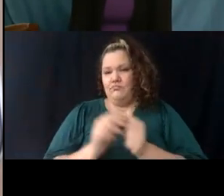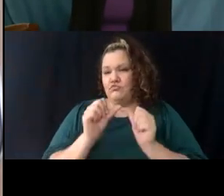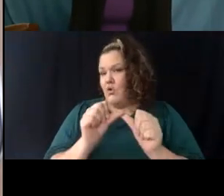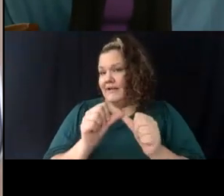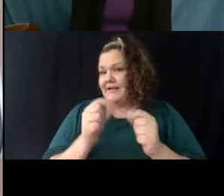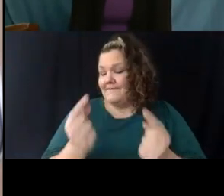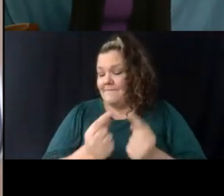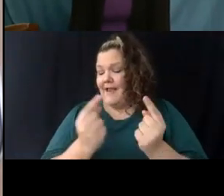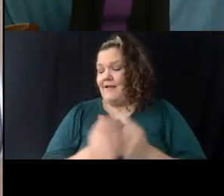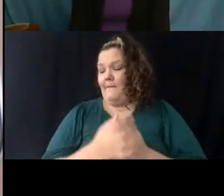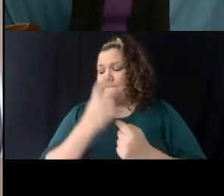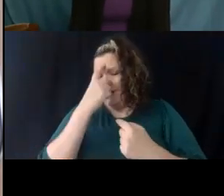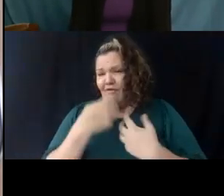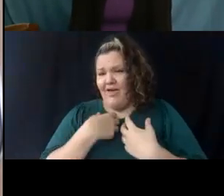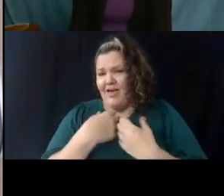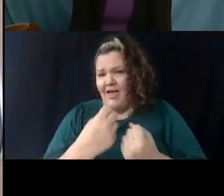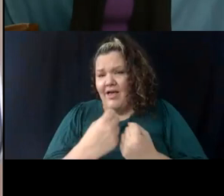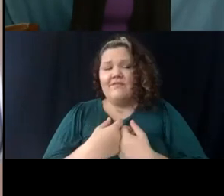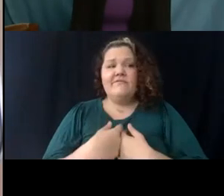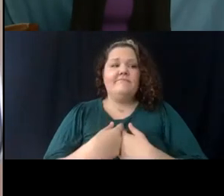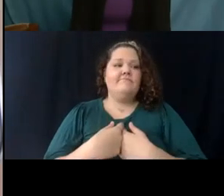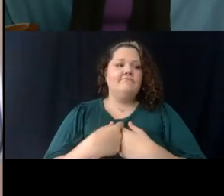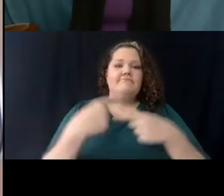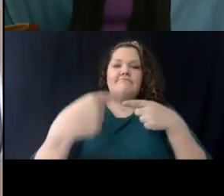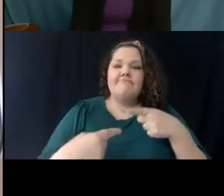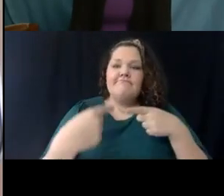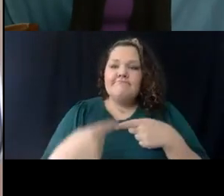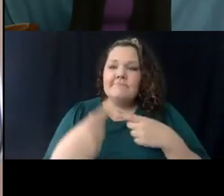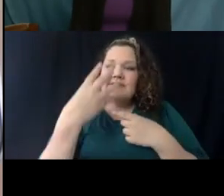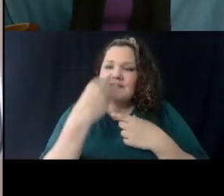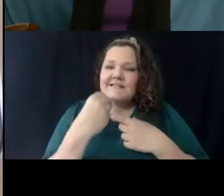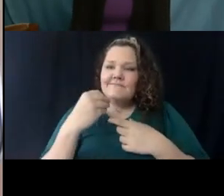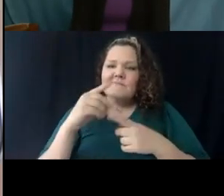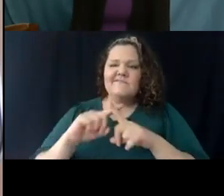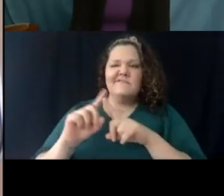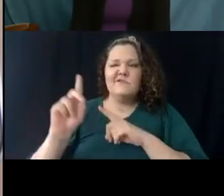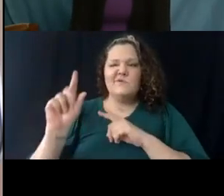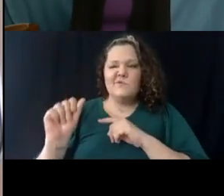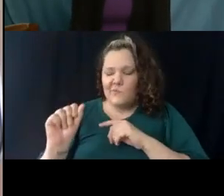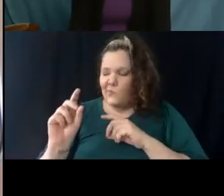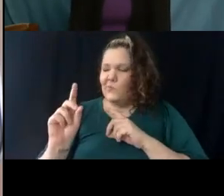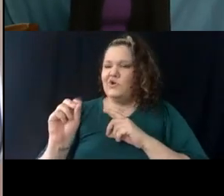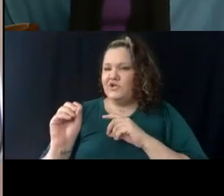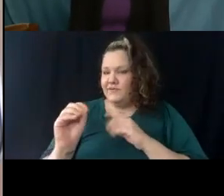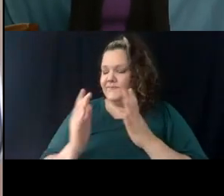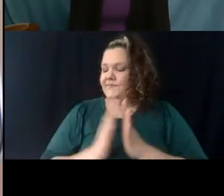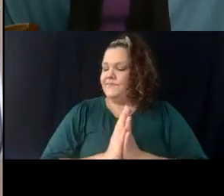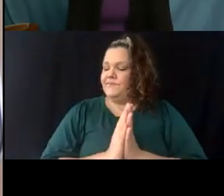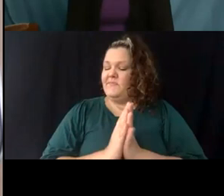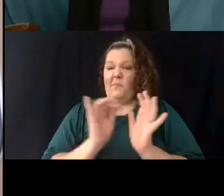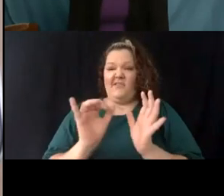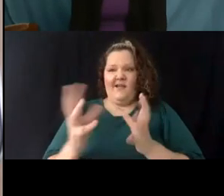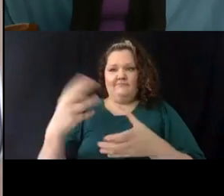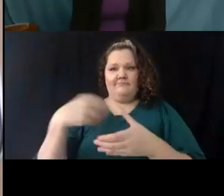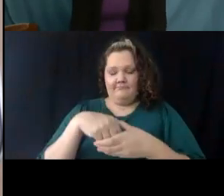Invisible disabilities could be chronic pain, mental health issues, sleep disorders, all sorts